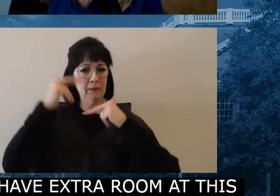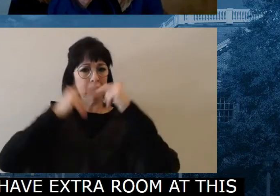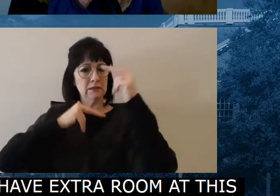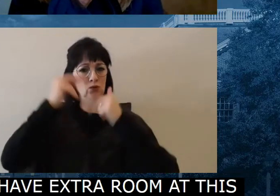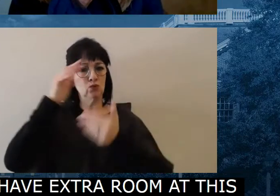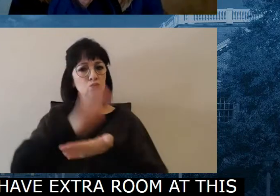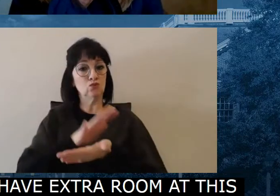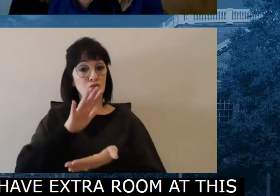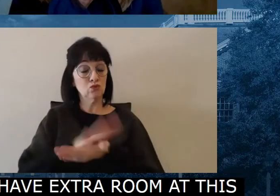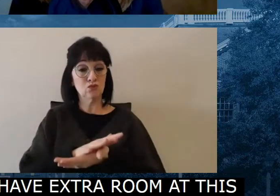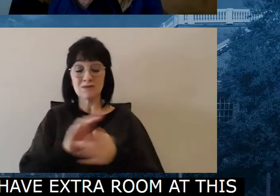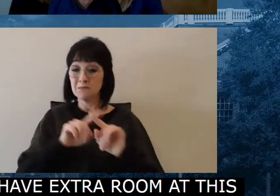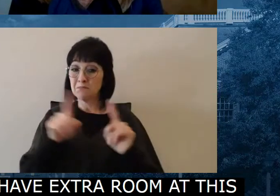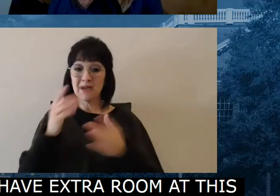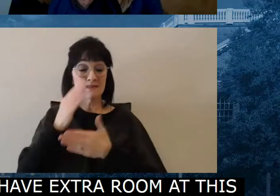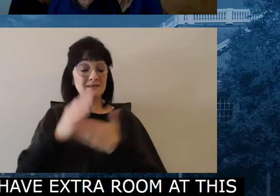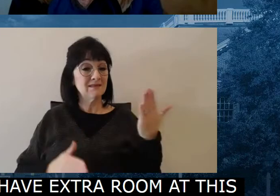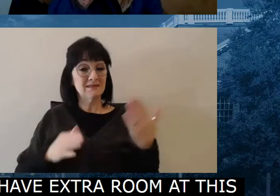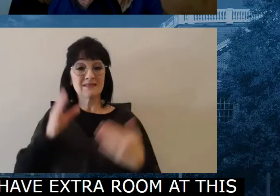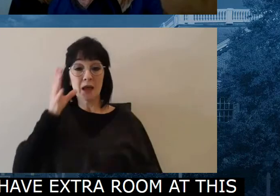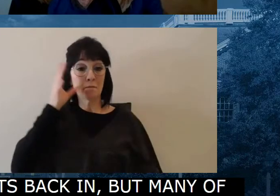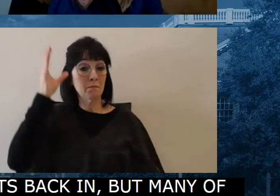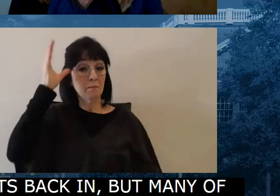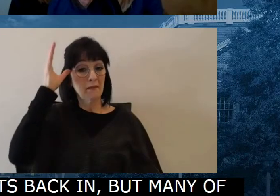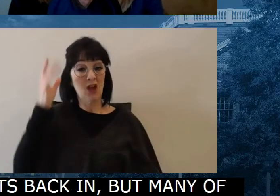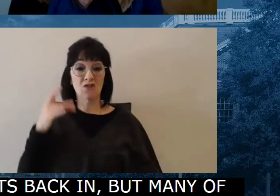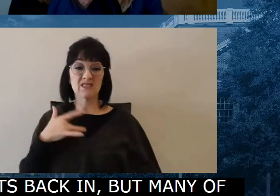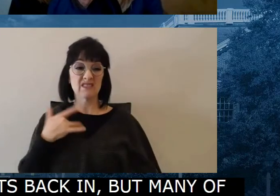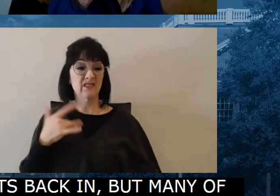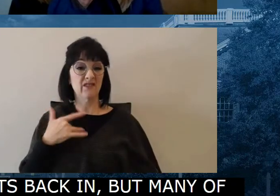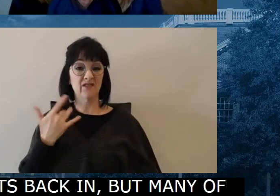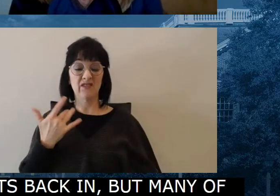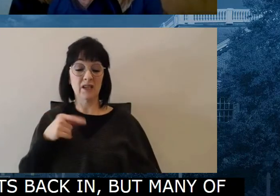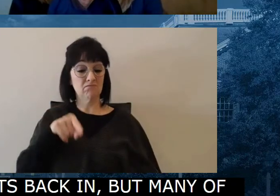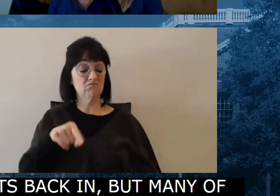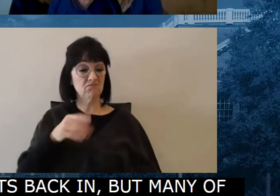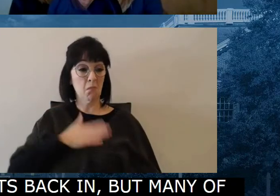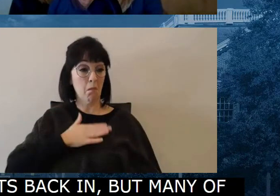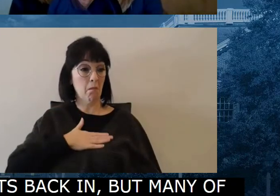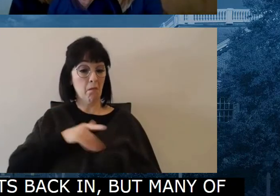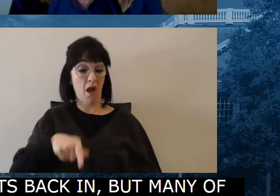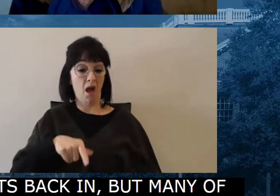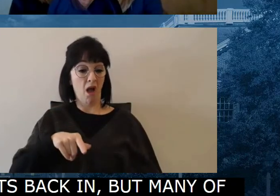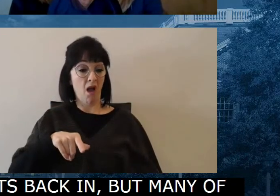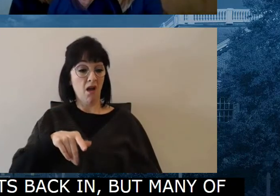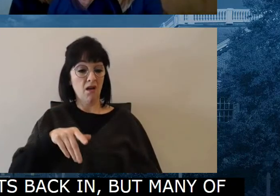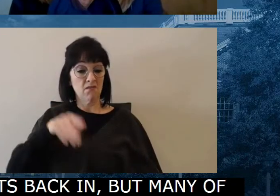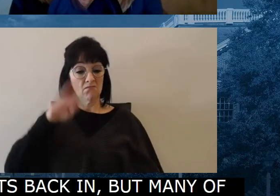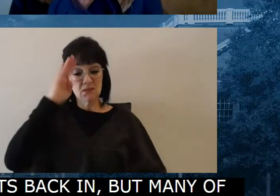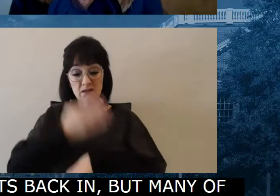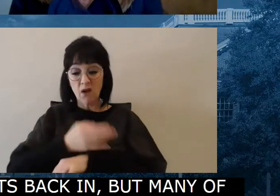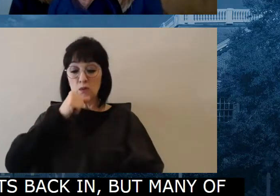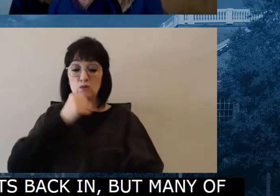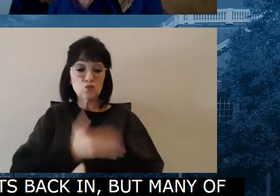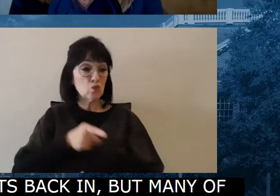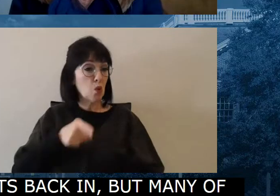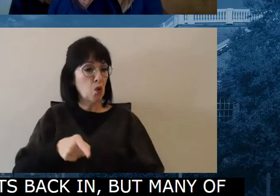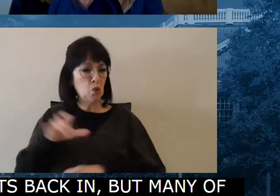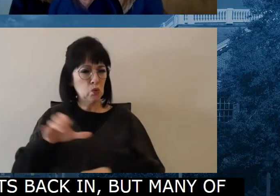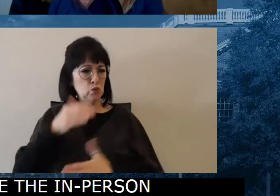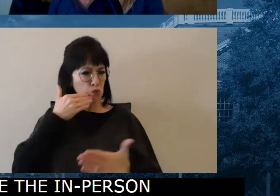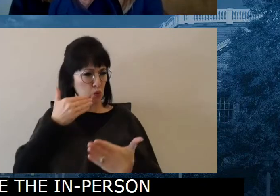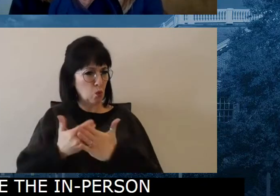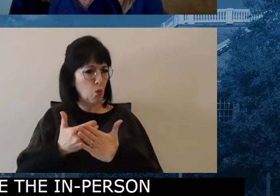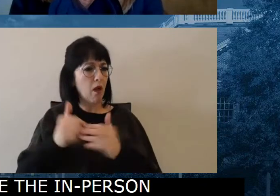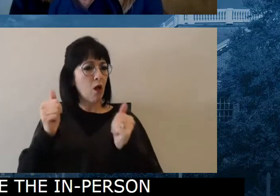doing in many cases well with the remote learning, and they choose to stay in that part of the format,